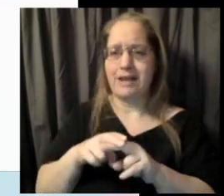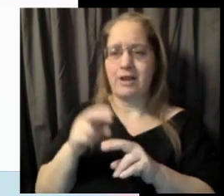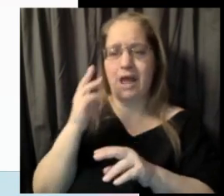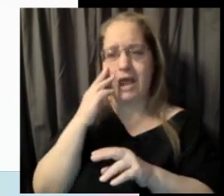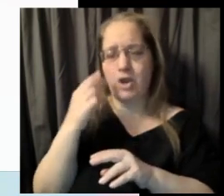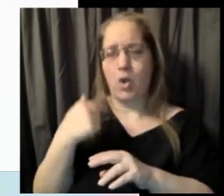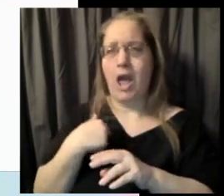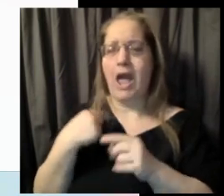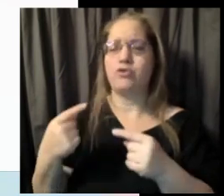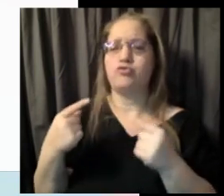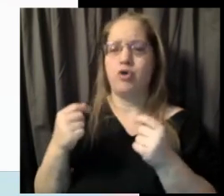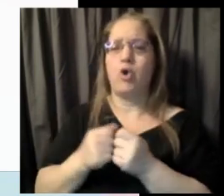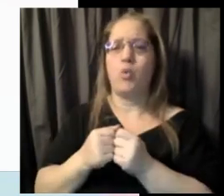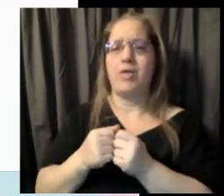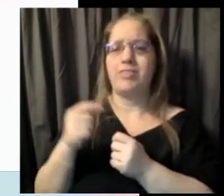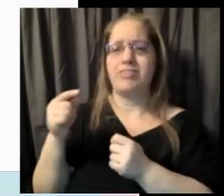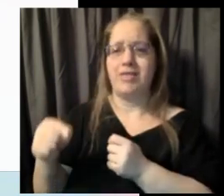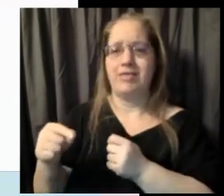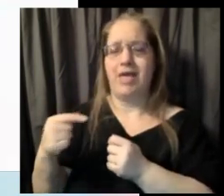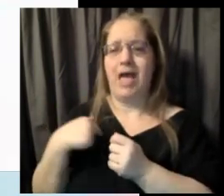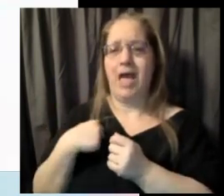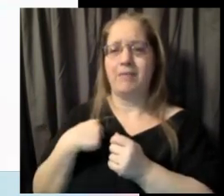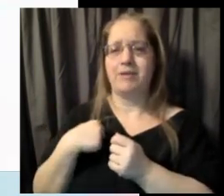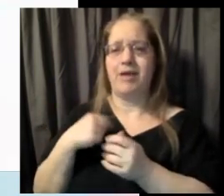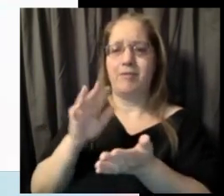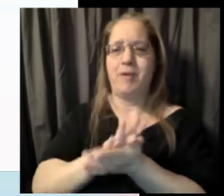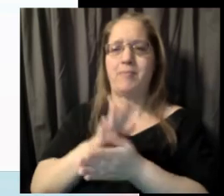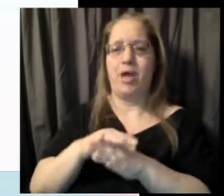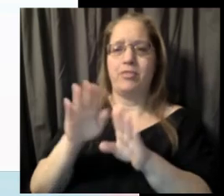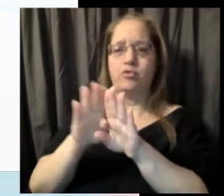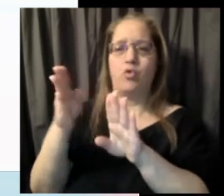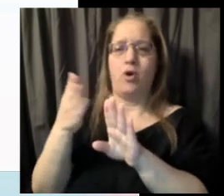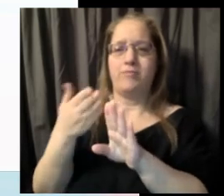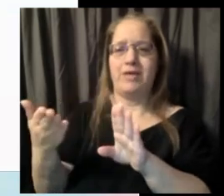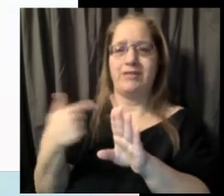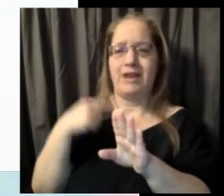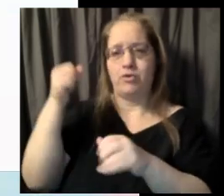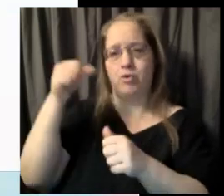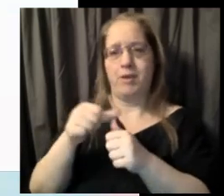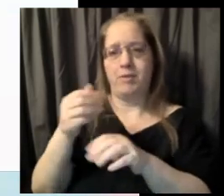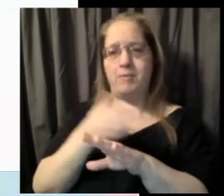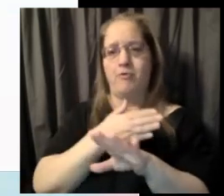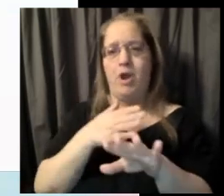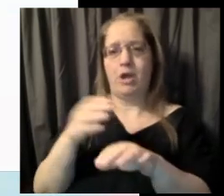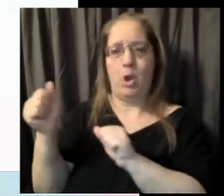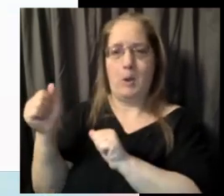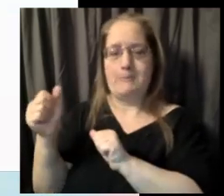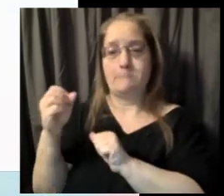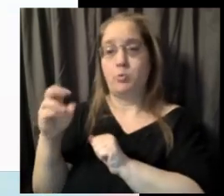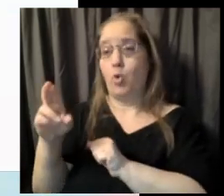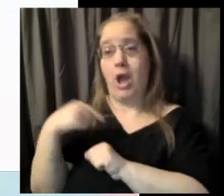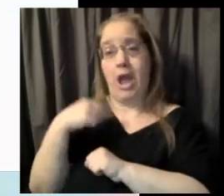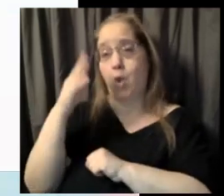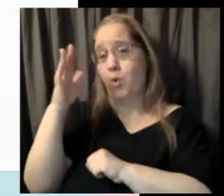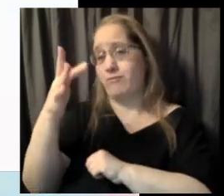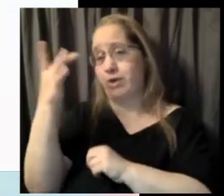I know this is something I really struggle with. I'm going to put a checklist on the door of the things I need to remember before I go, because I know otherwise